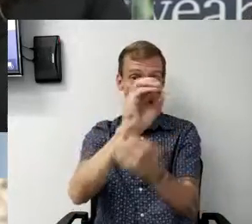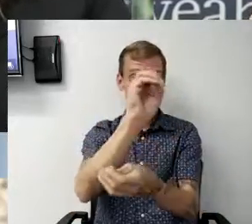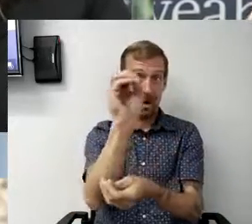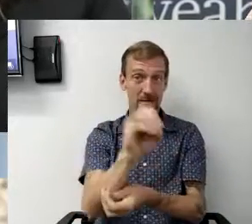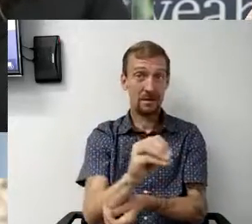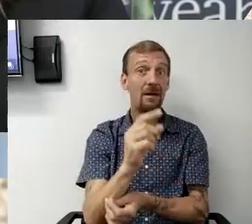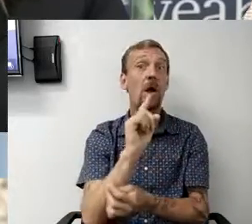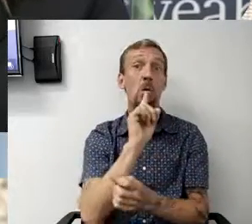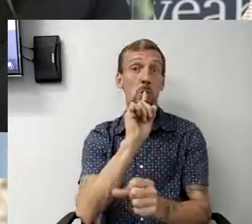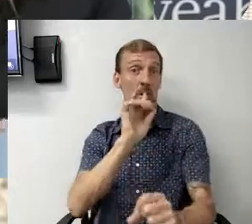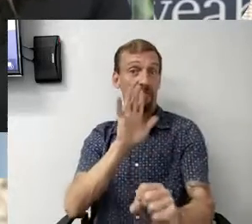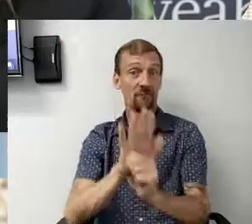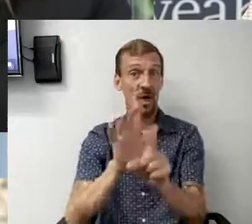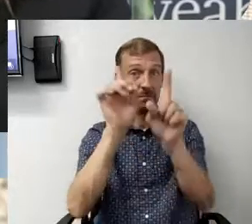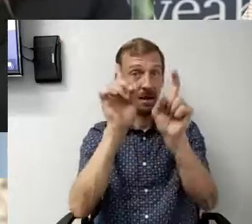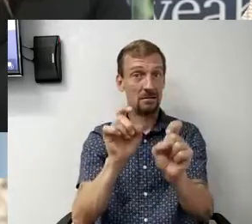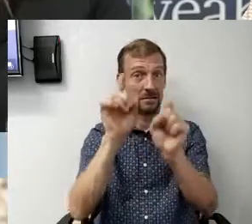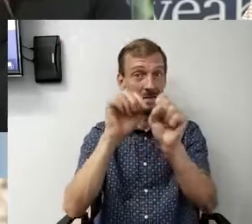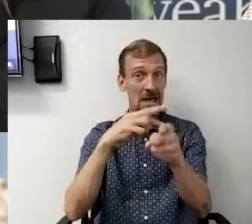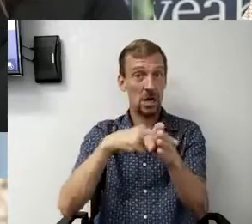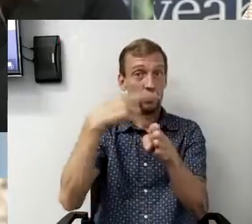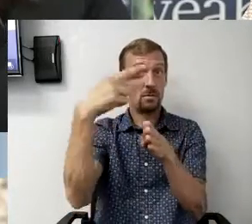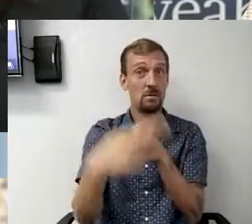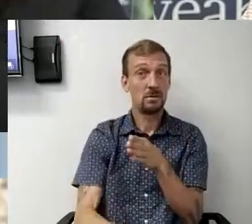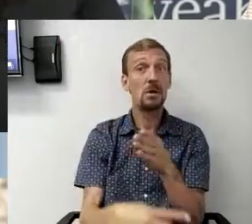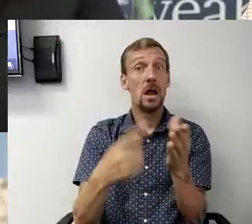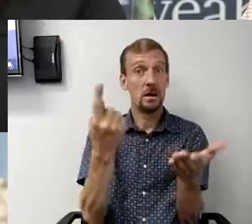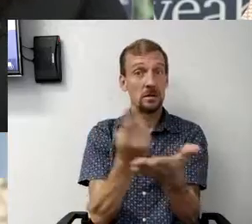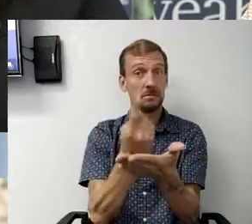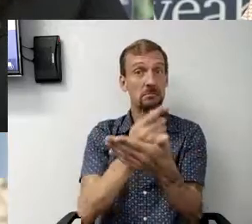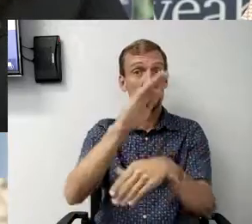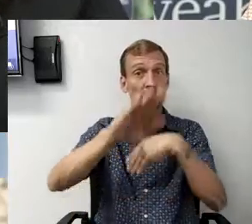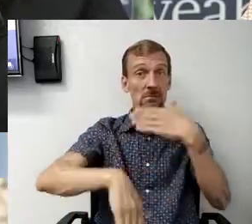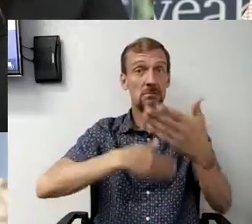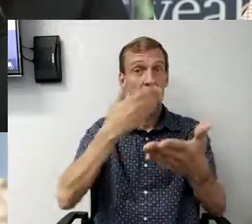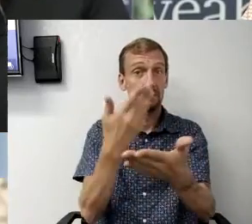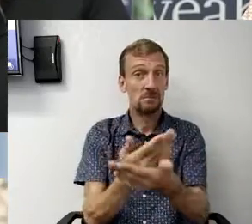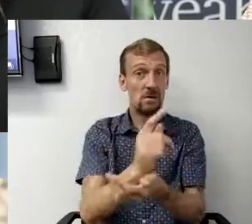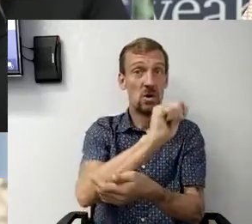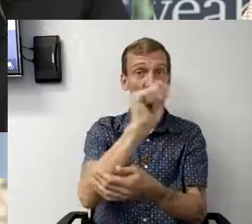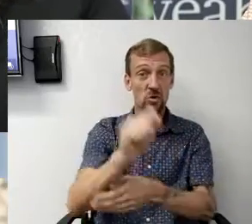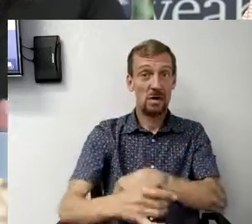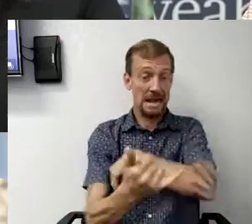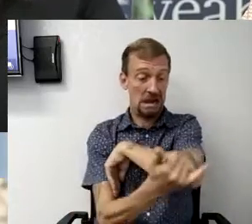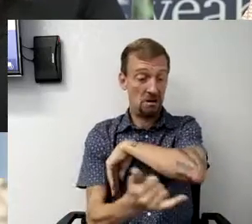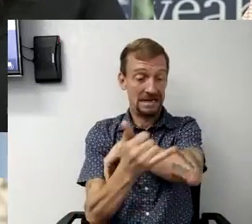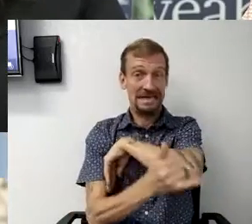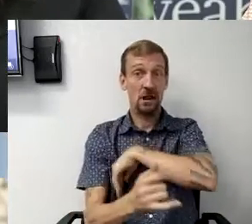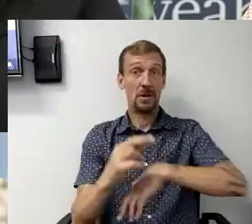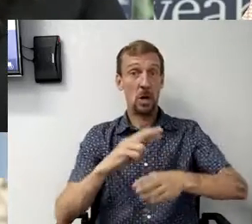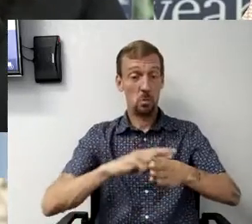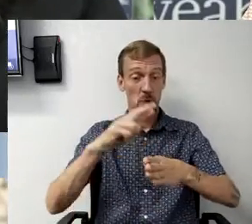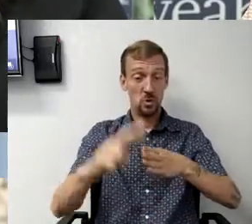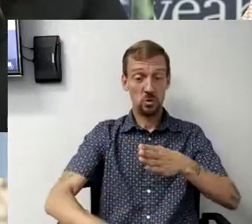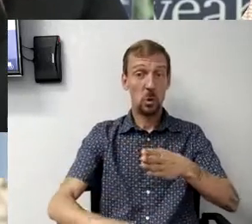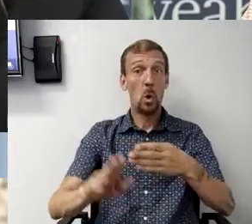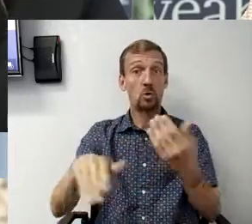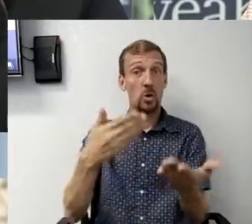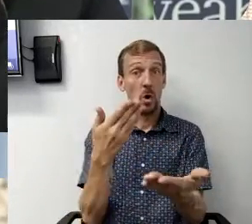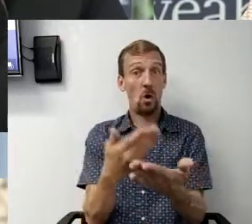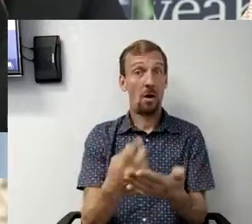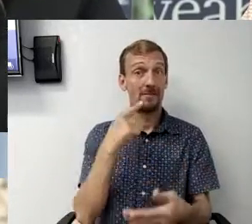test results, sometimes data coming in for all the Tulare County tests, or Tulare County residents that are